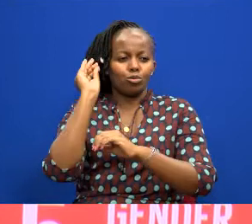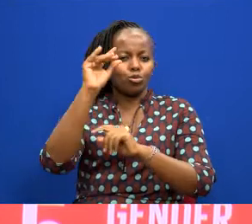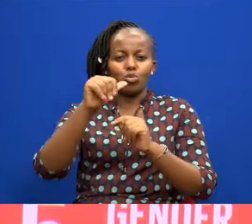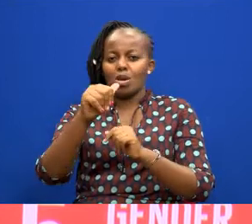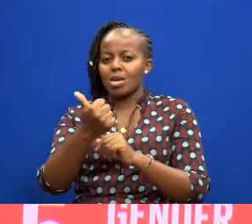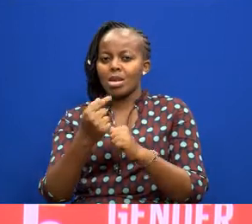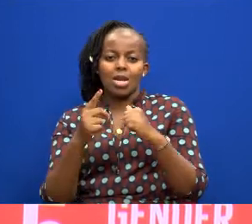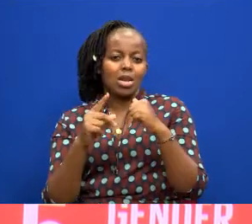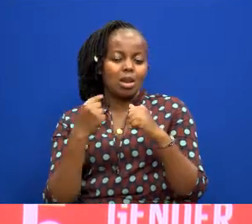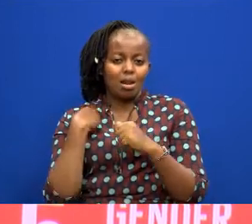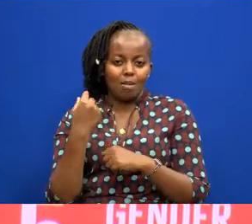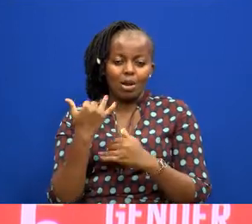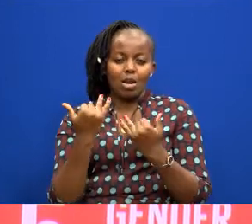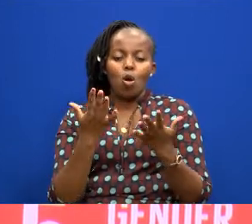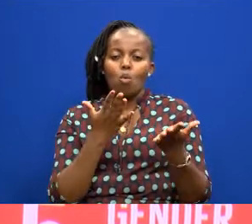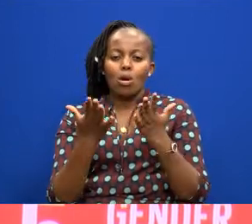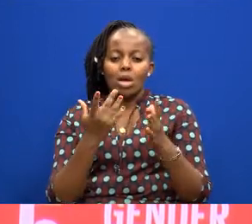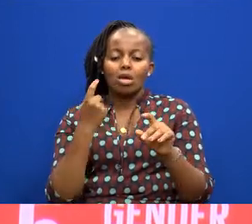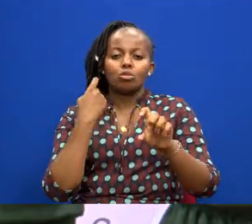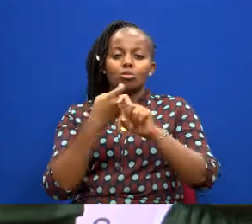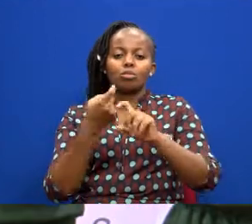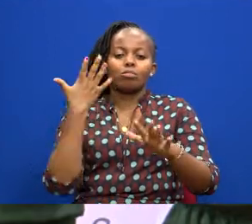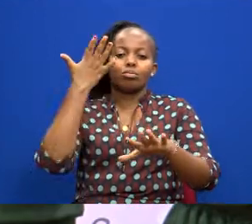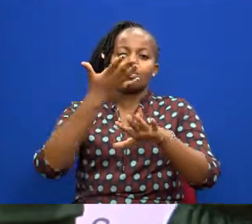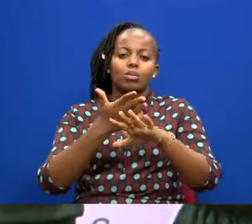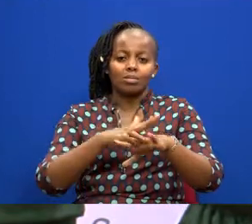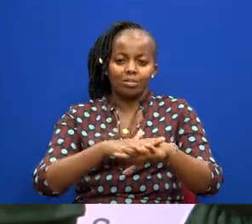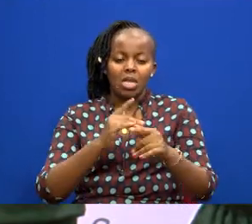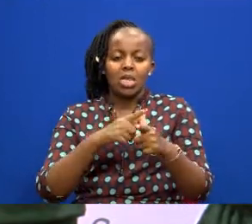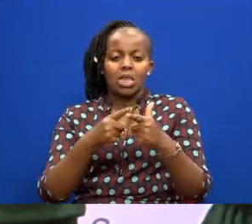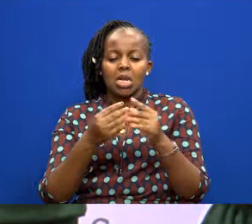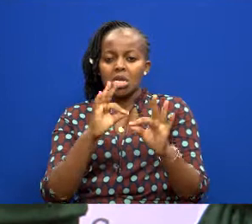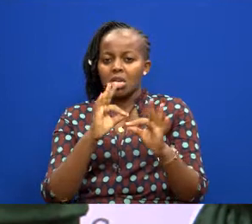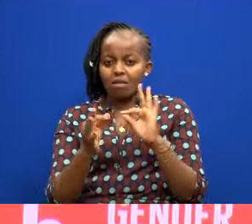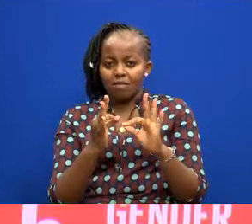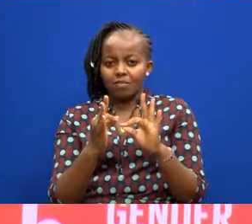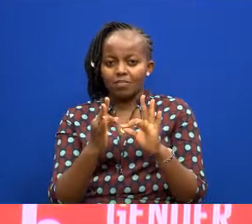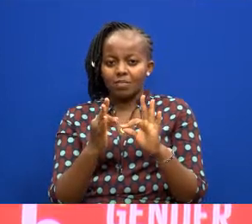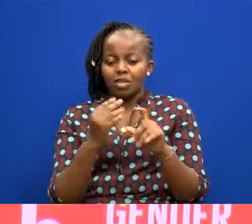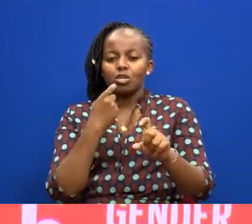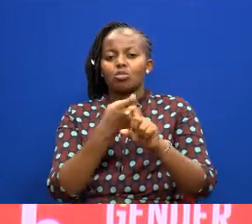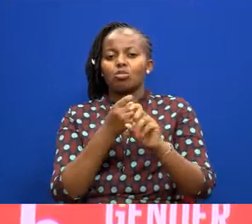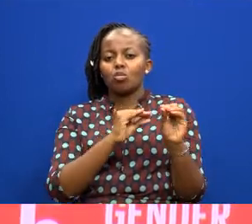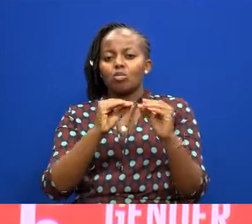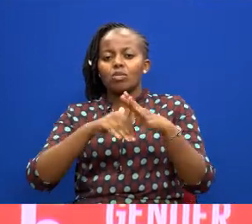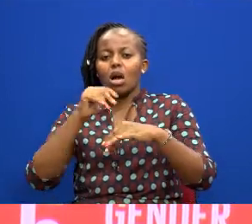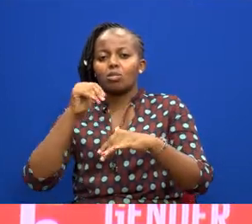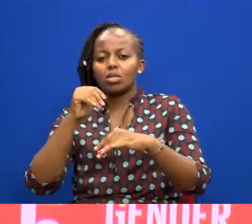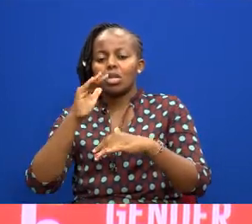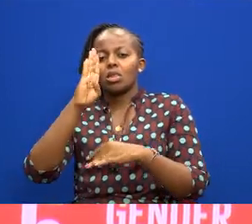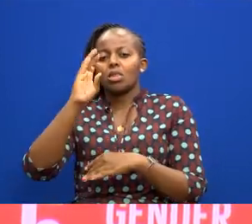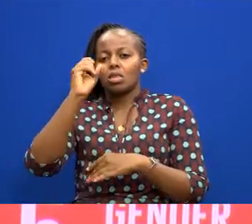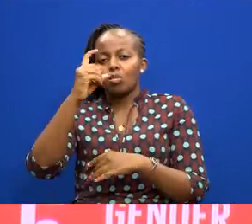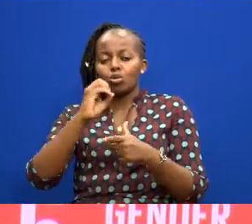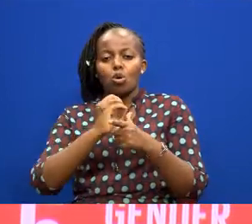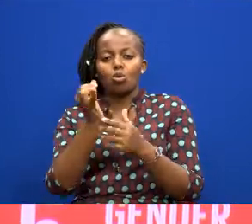Wherever the stone lands is your house. If the stone doesn't land inside a box, on a line, or outside our drawing, then you repeat